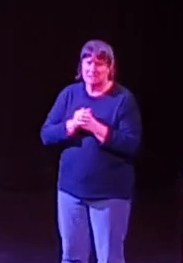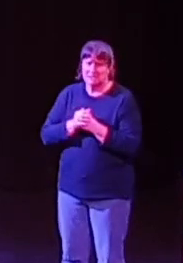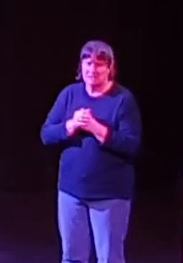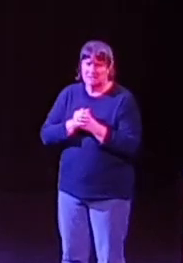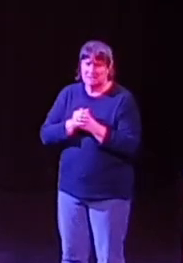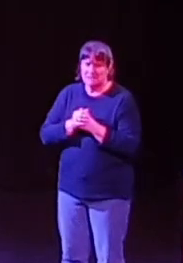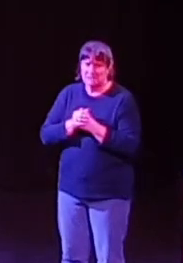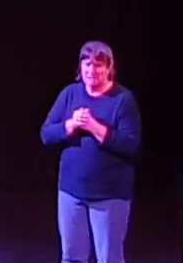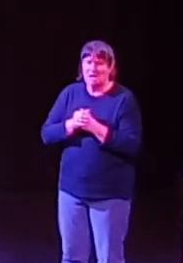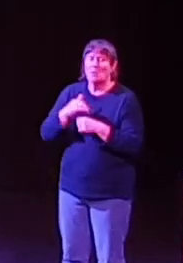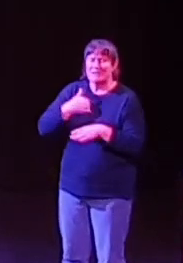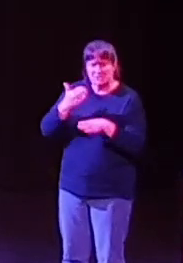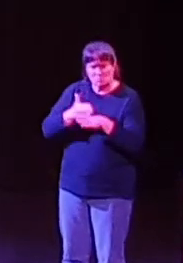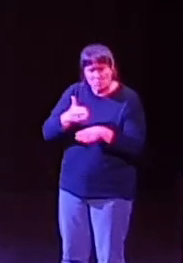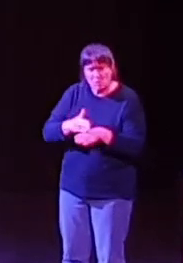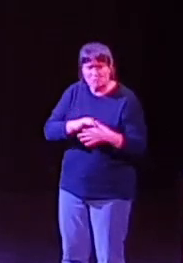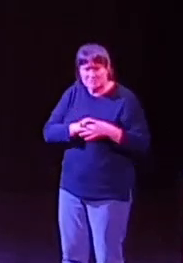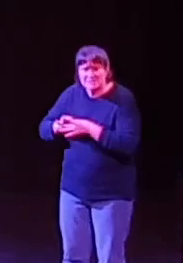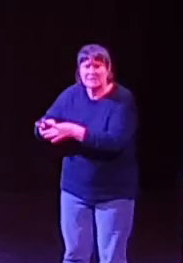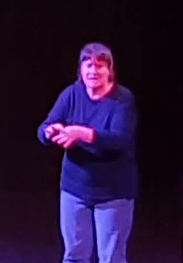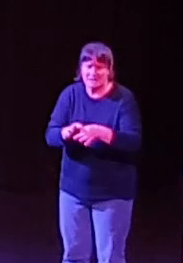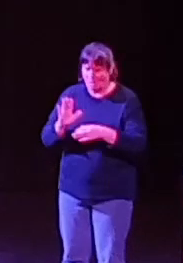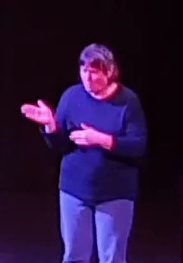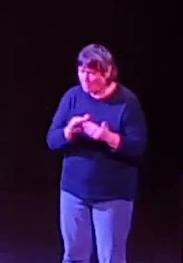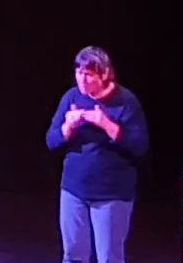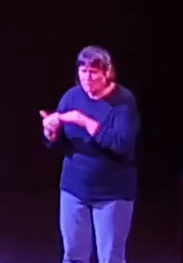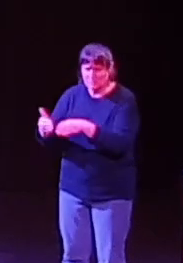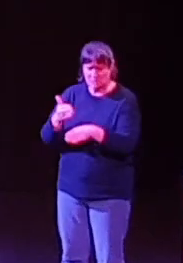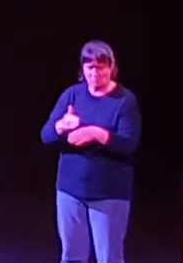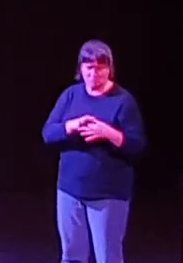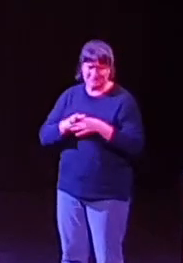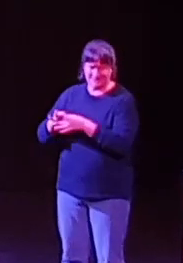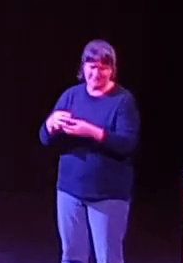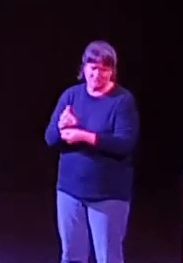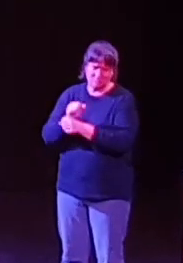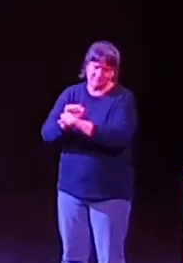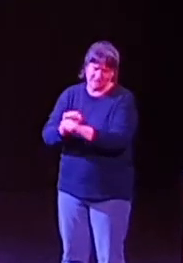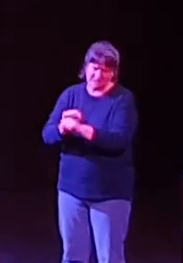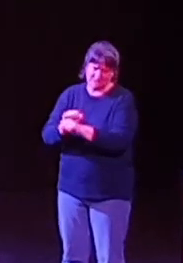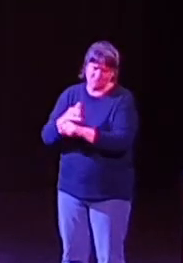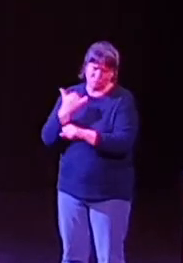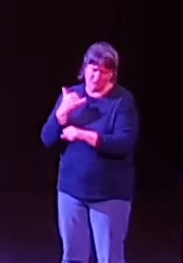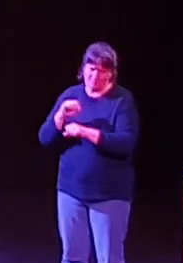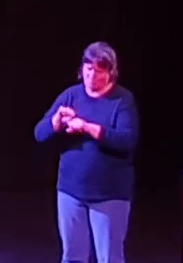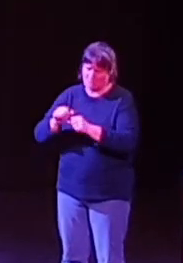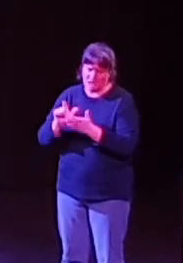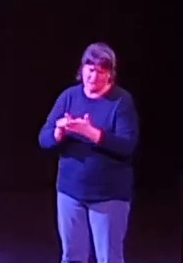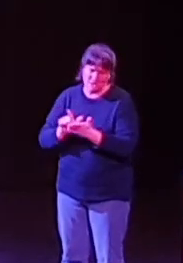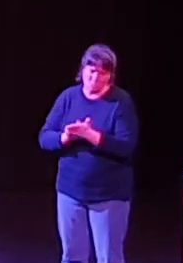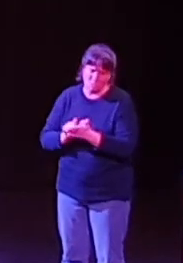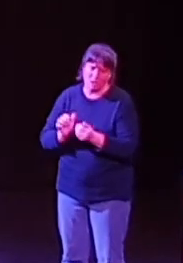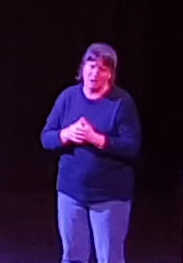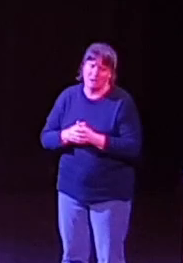together. All committees have to work together to prevent a crime. So, as part